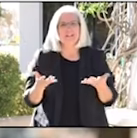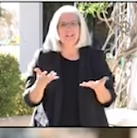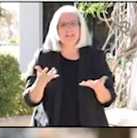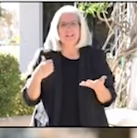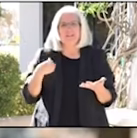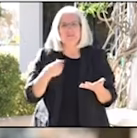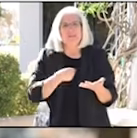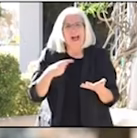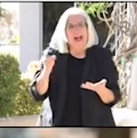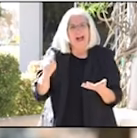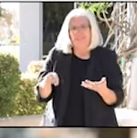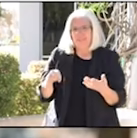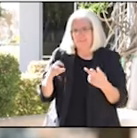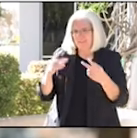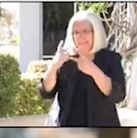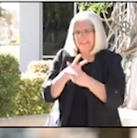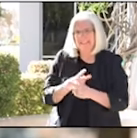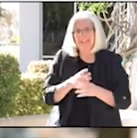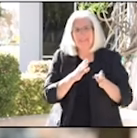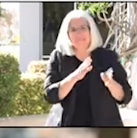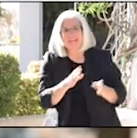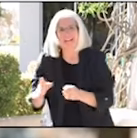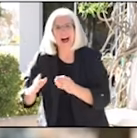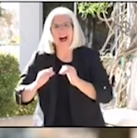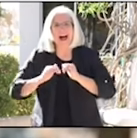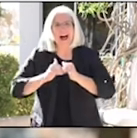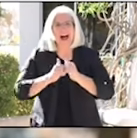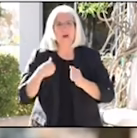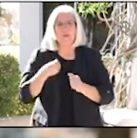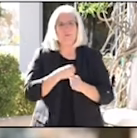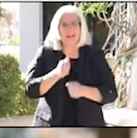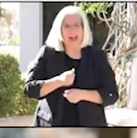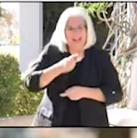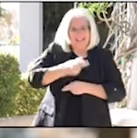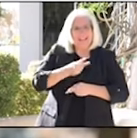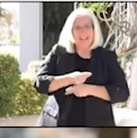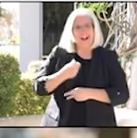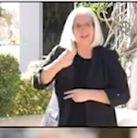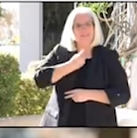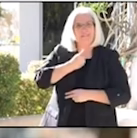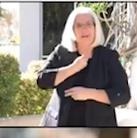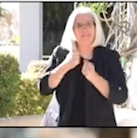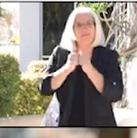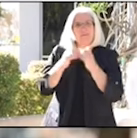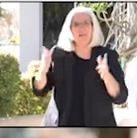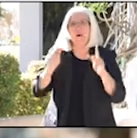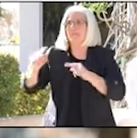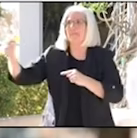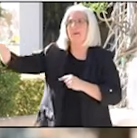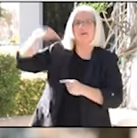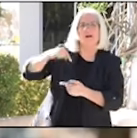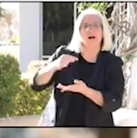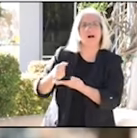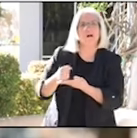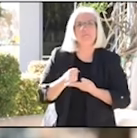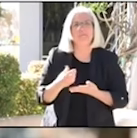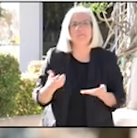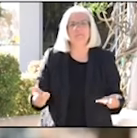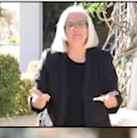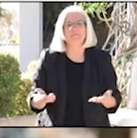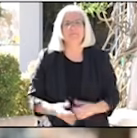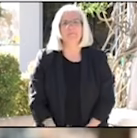care of ourselves with the healthcare workers currently in our hospitals.